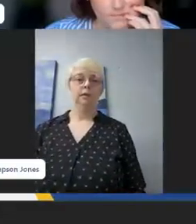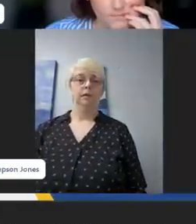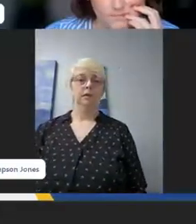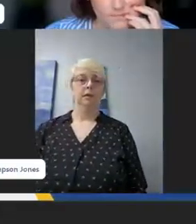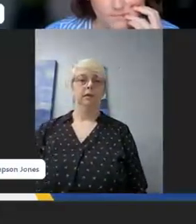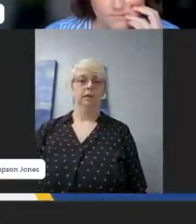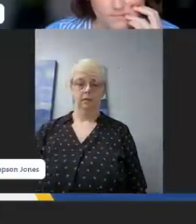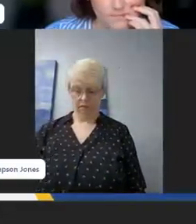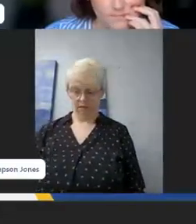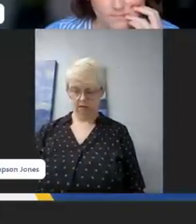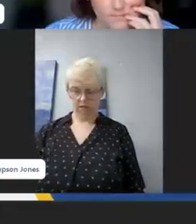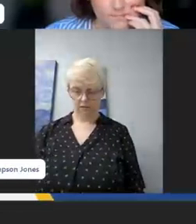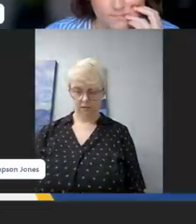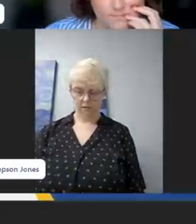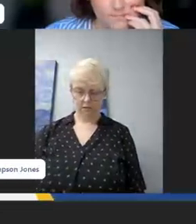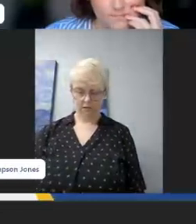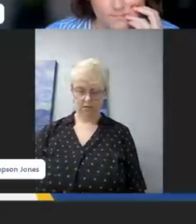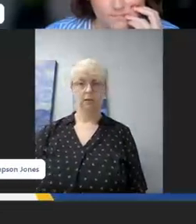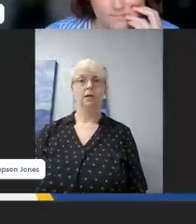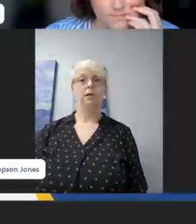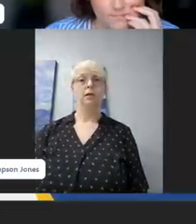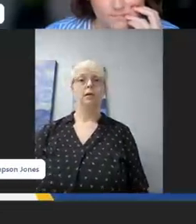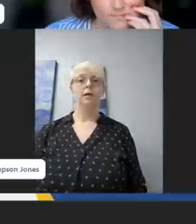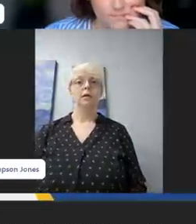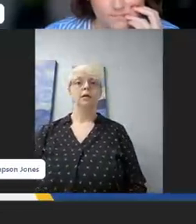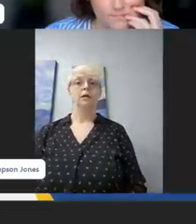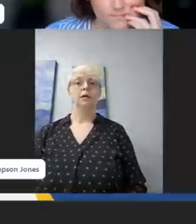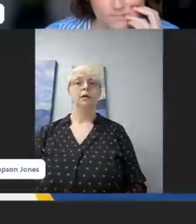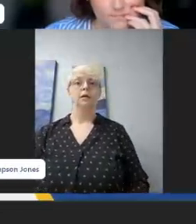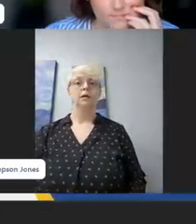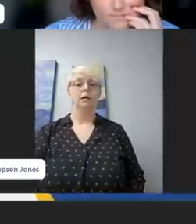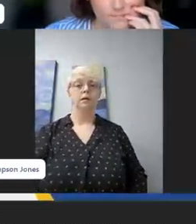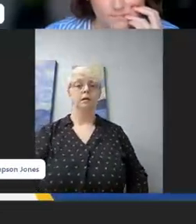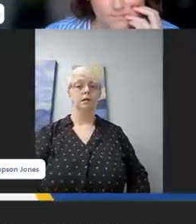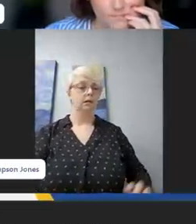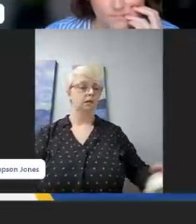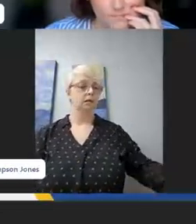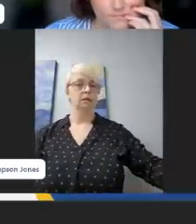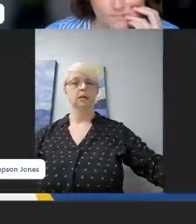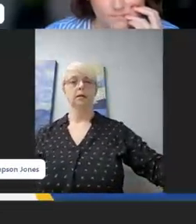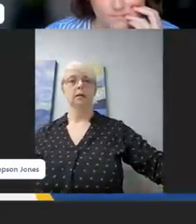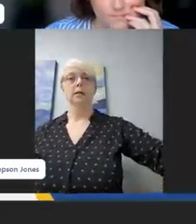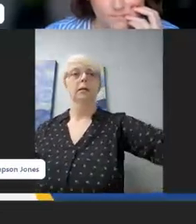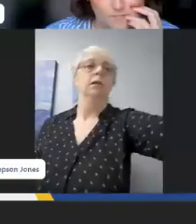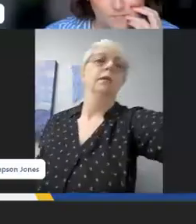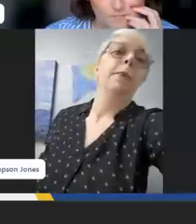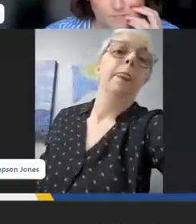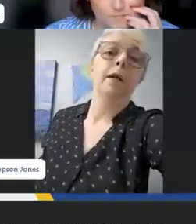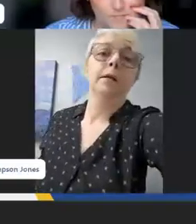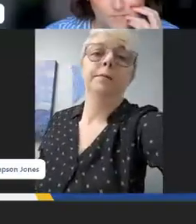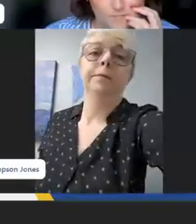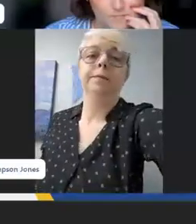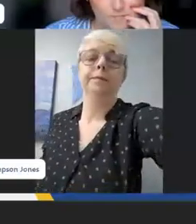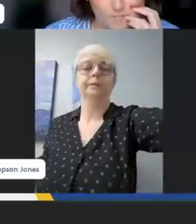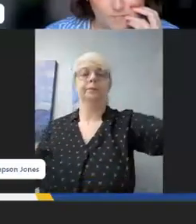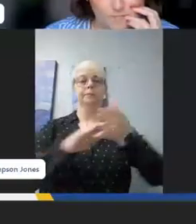You're going to need to leave your sound on, or for Mike and Katie, you're going to have to unmute people, one